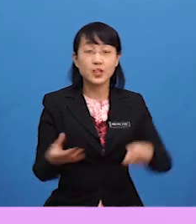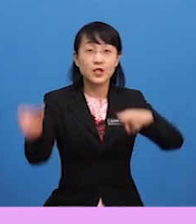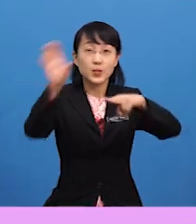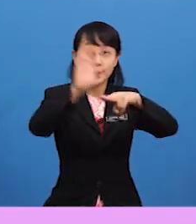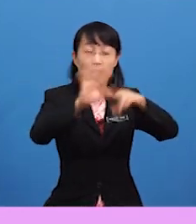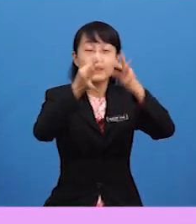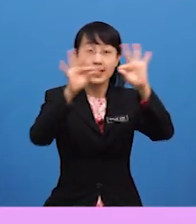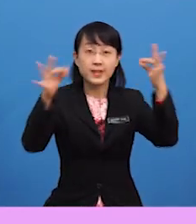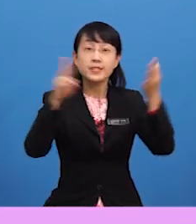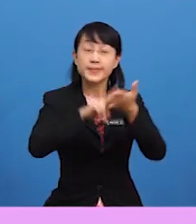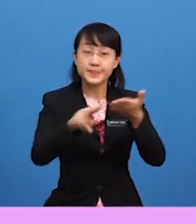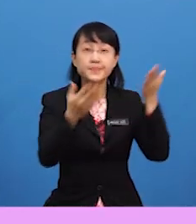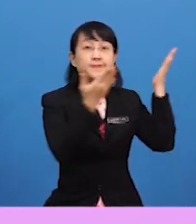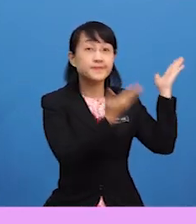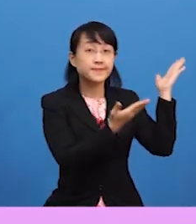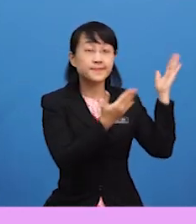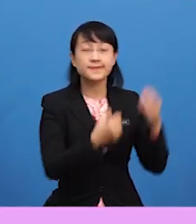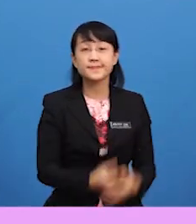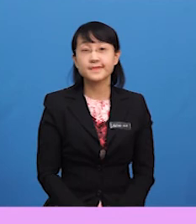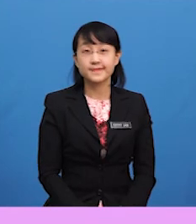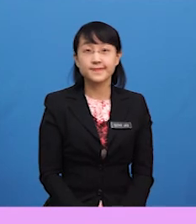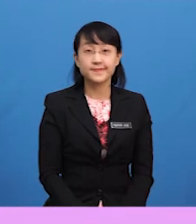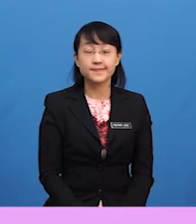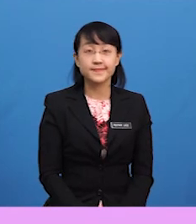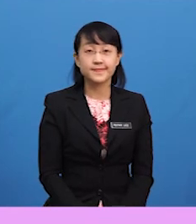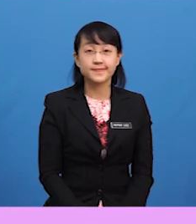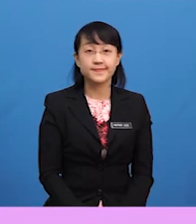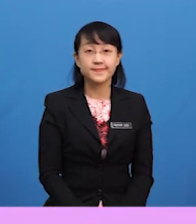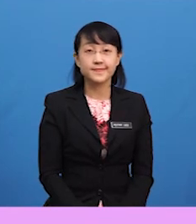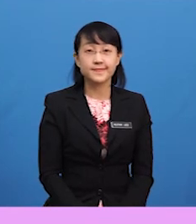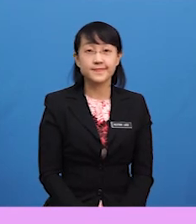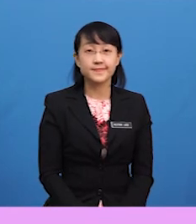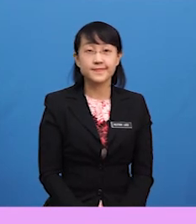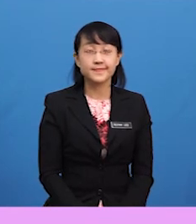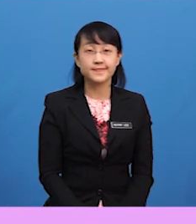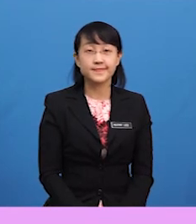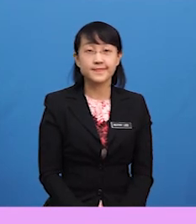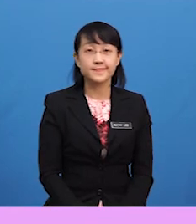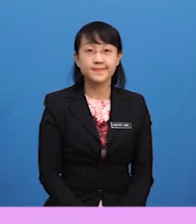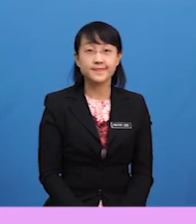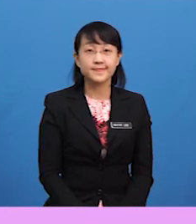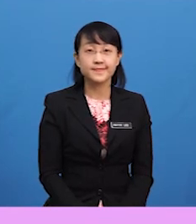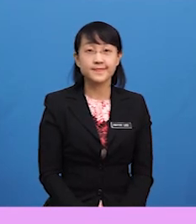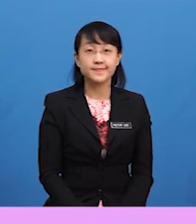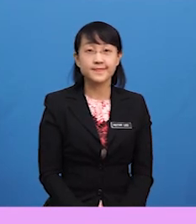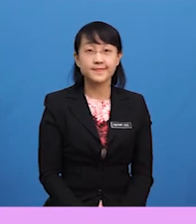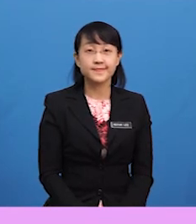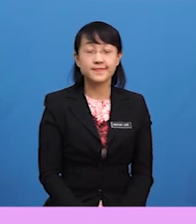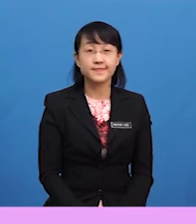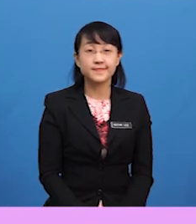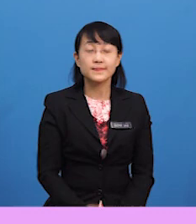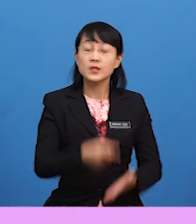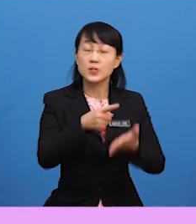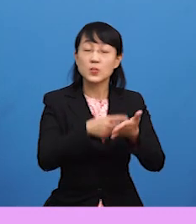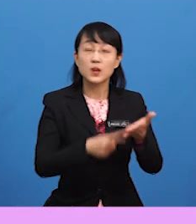Compound sentences are created by joining two simple sentences using conjunctions.